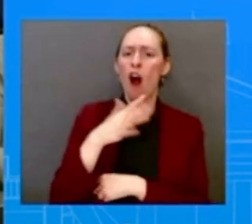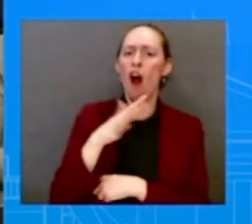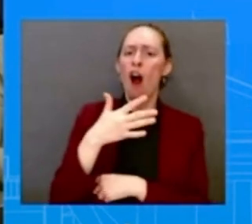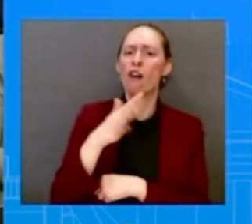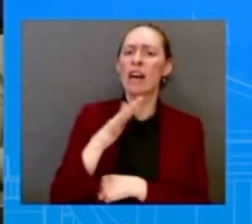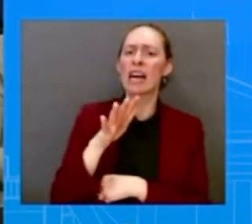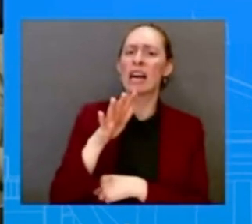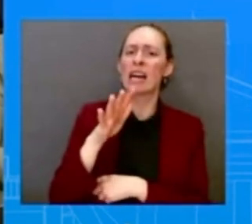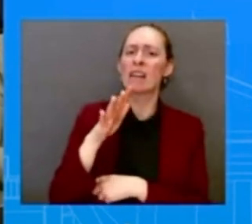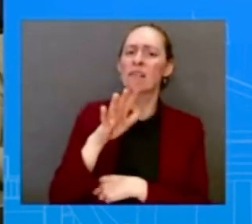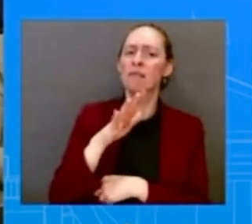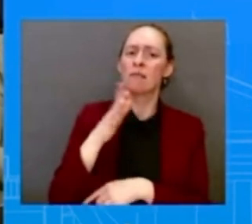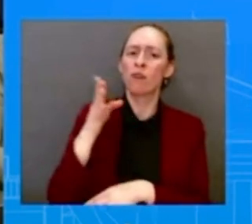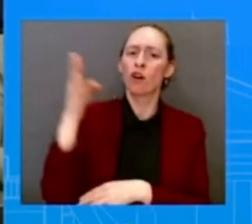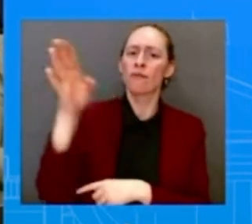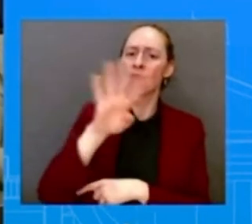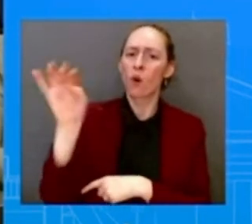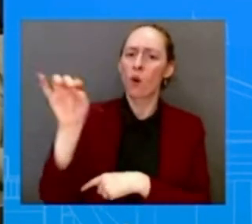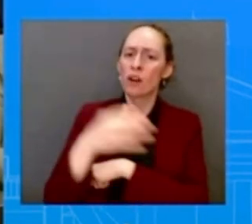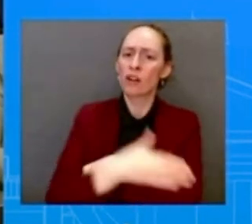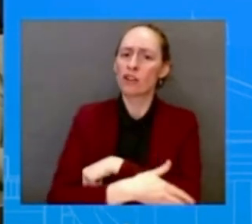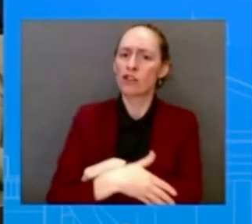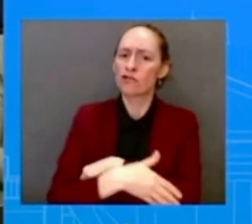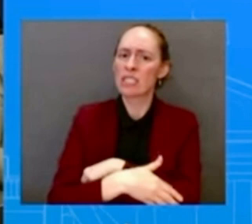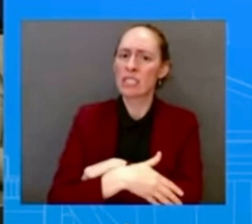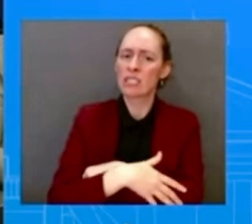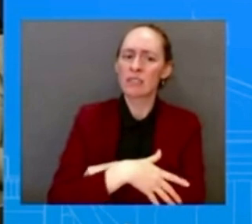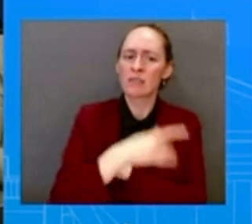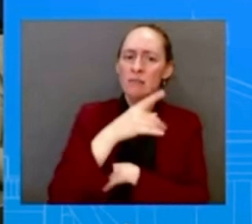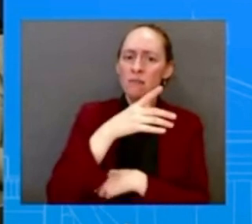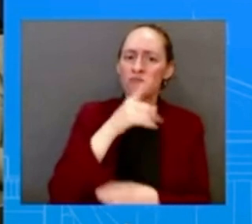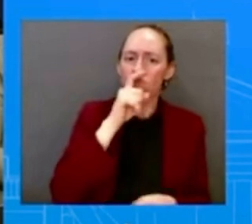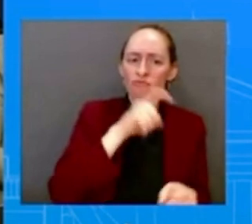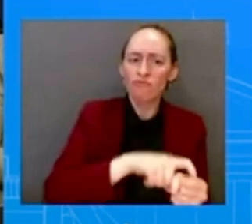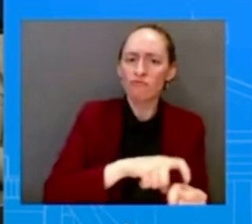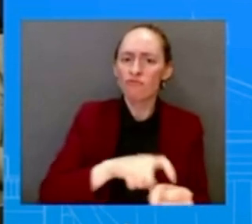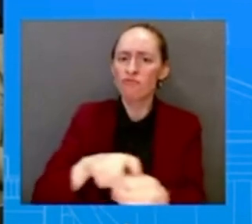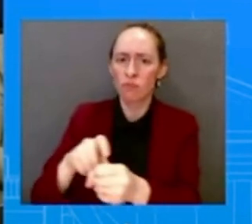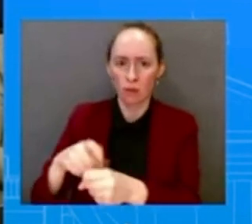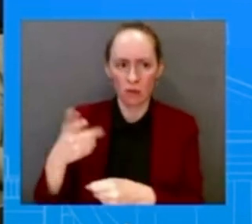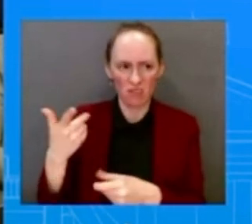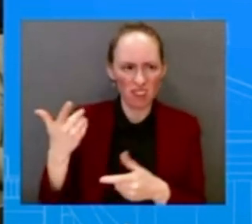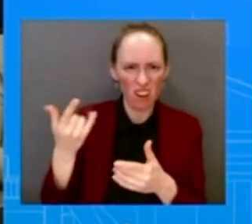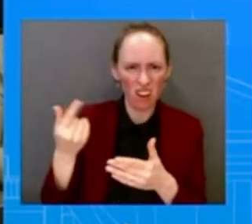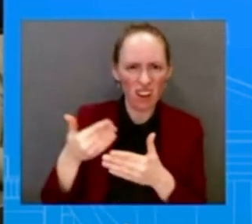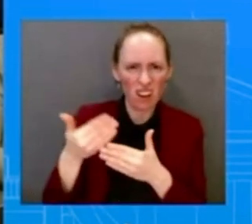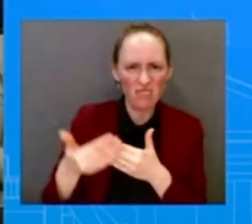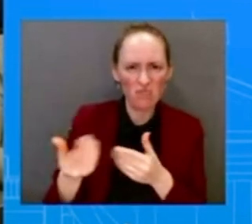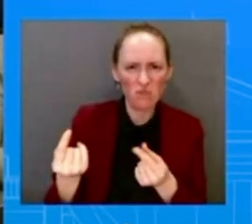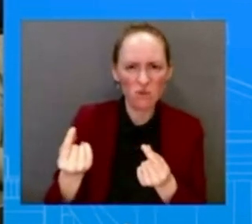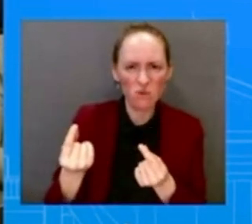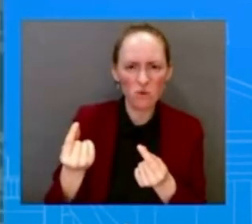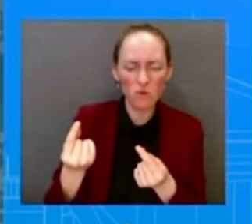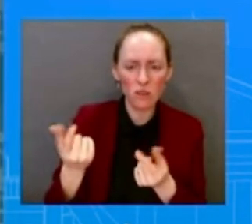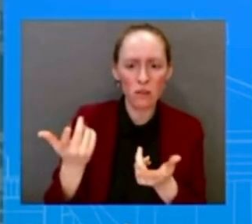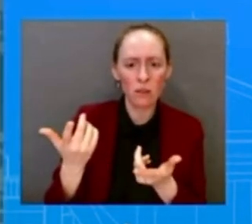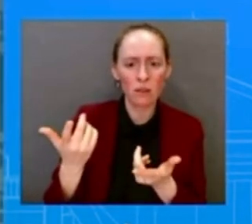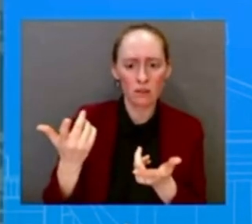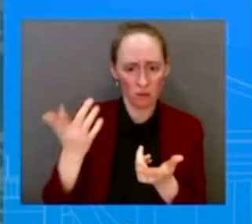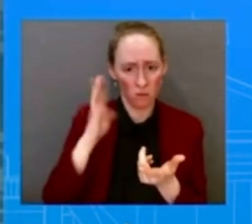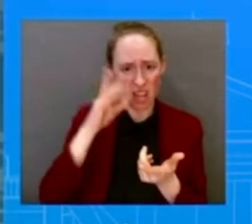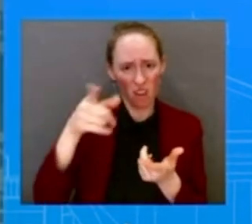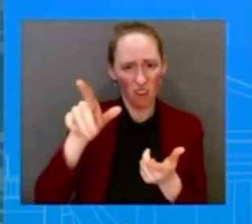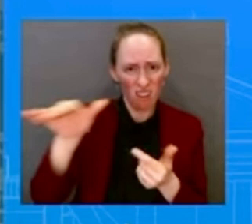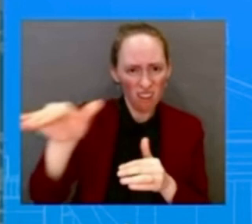U.S. talking with allies about how to police the skies, about how to bring this to the UN to figure out what to do? We are talking